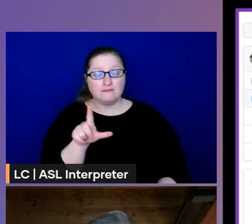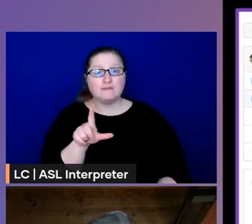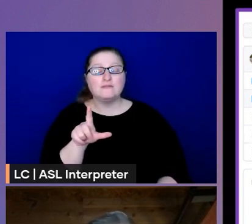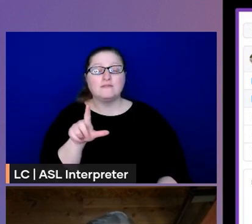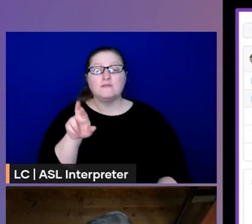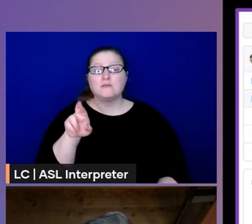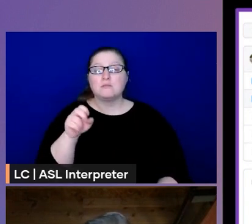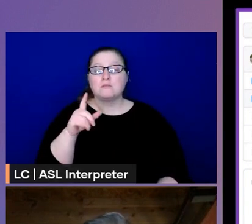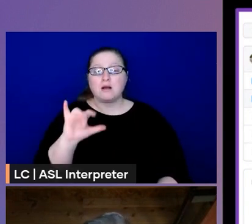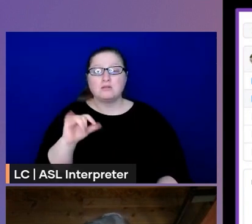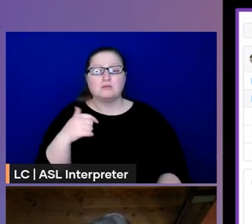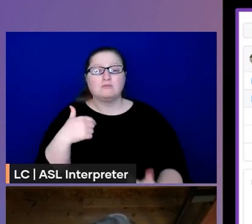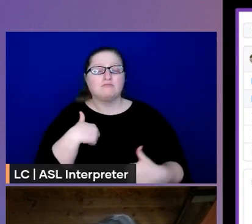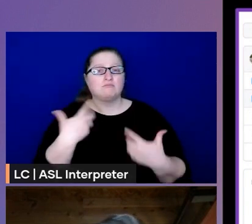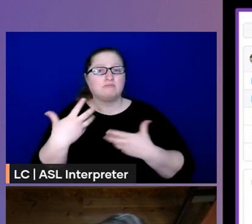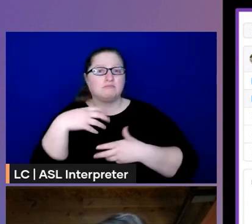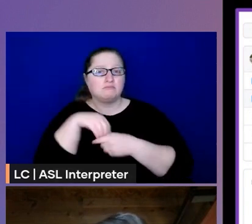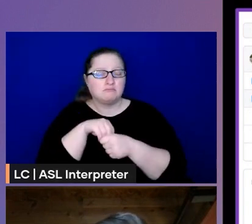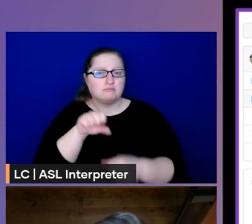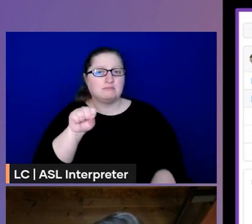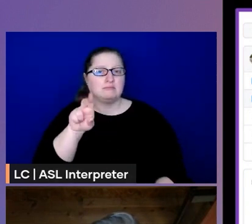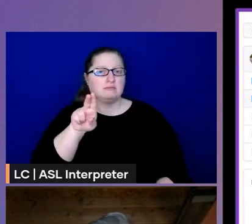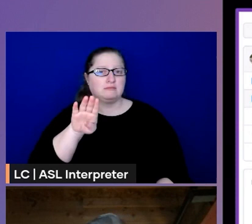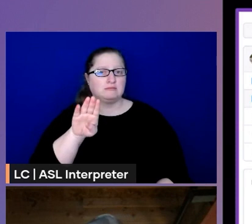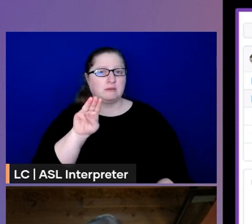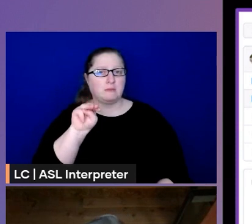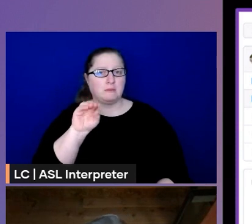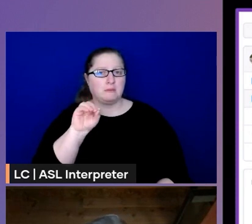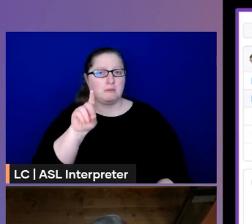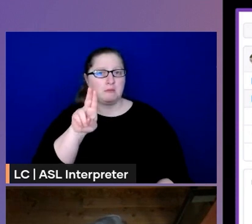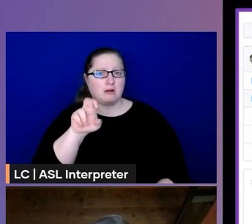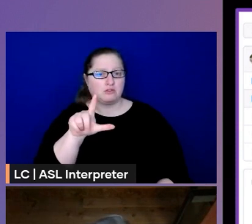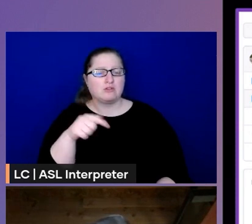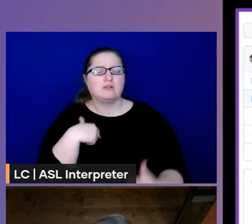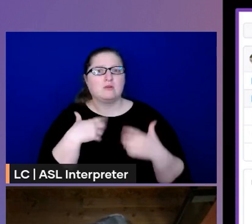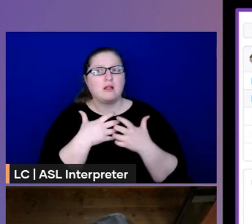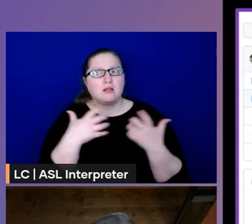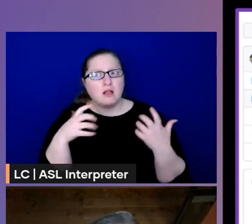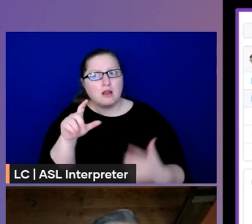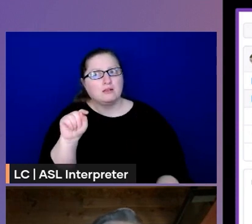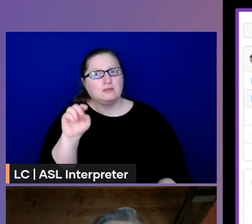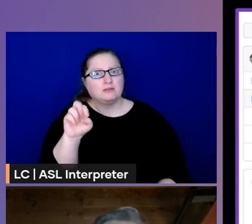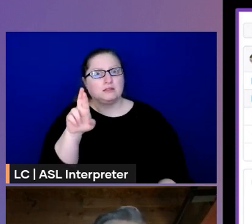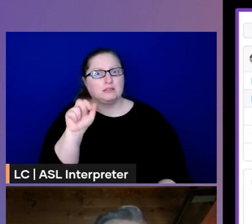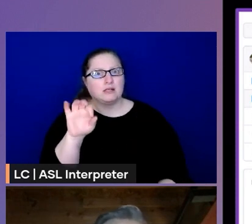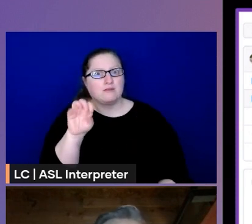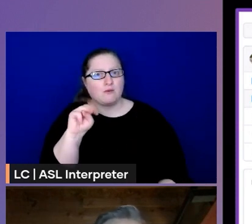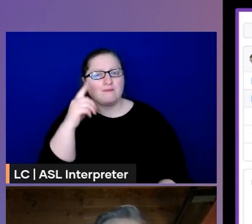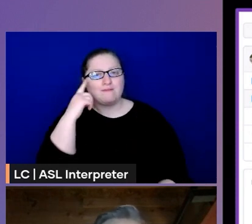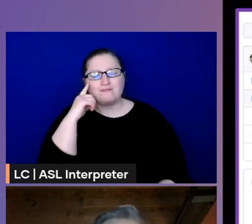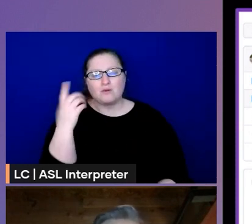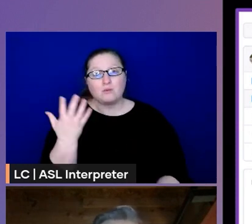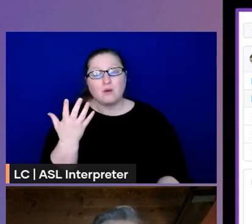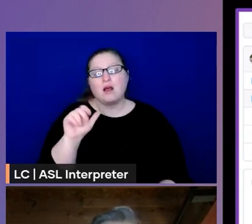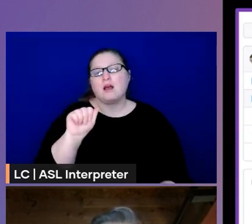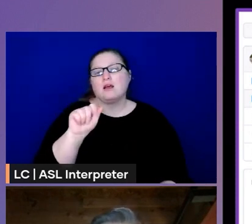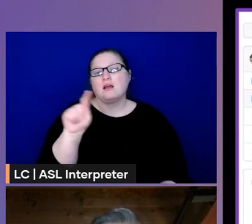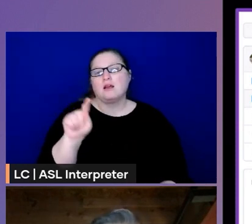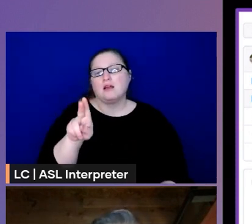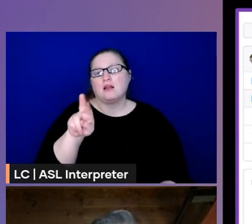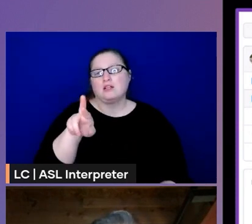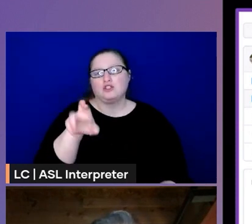repository that I include as a submodule, and I do a lot of Terraform in or for Azure for Fortinet.